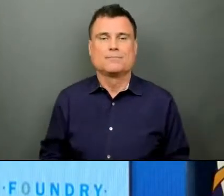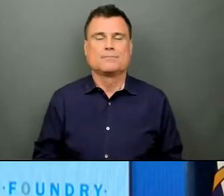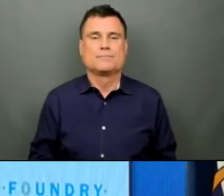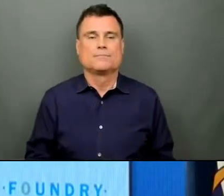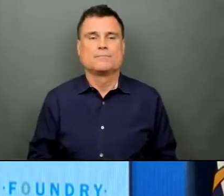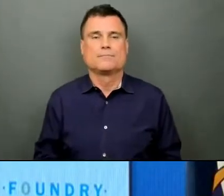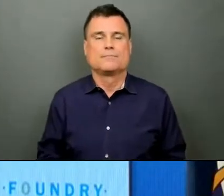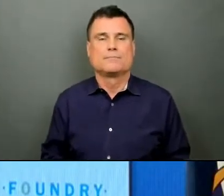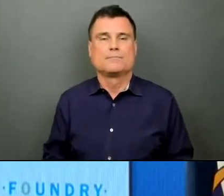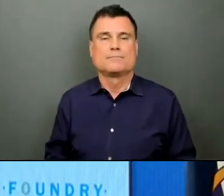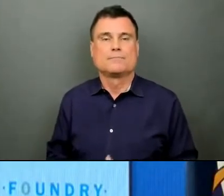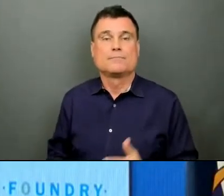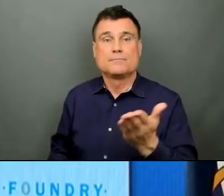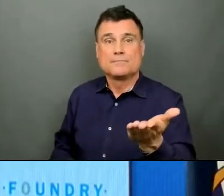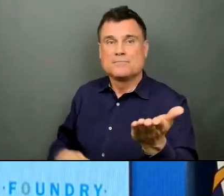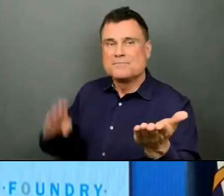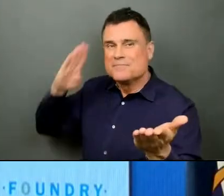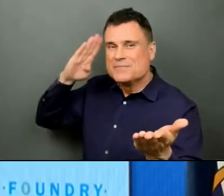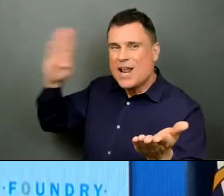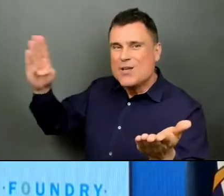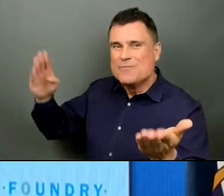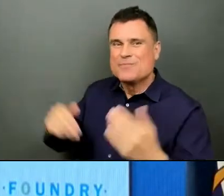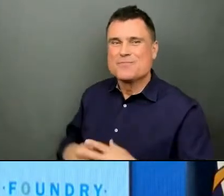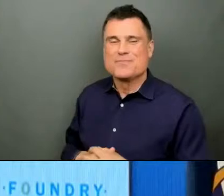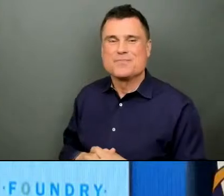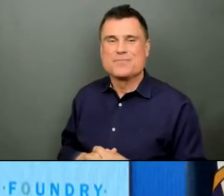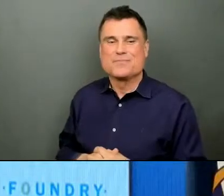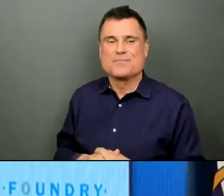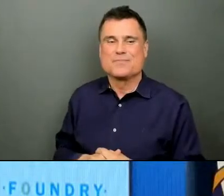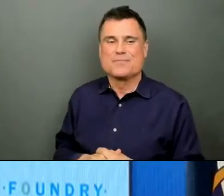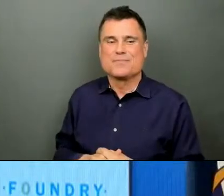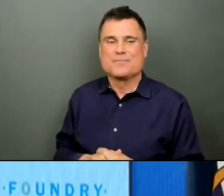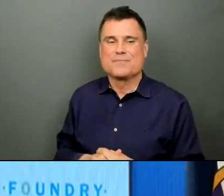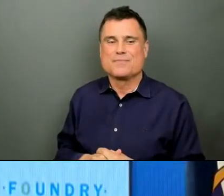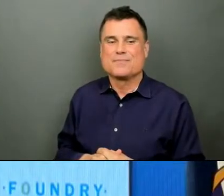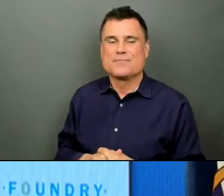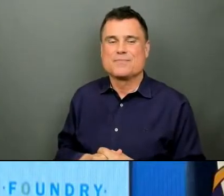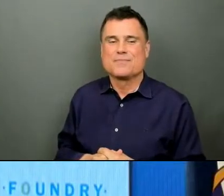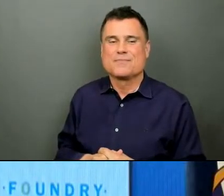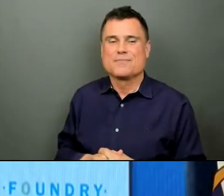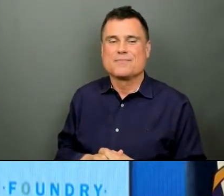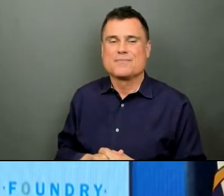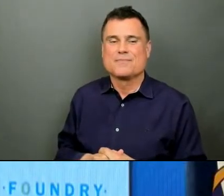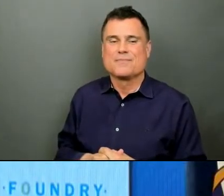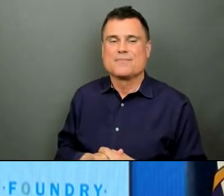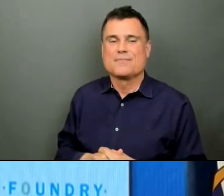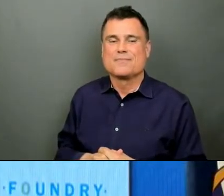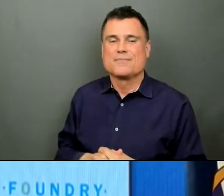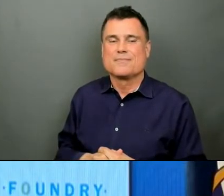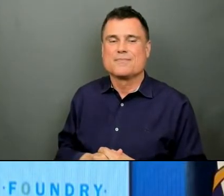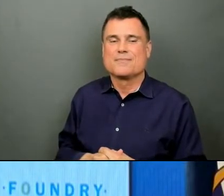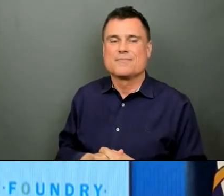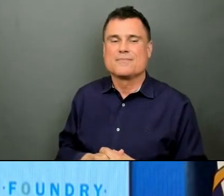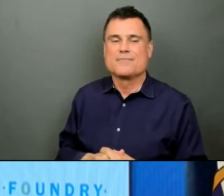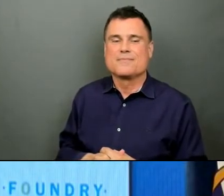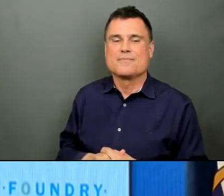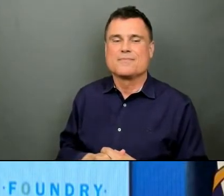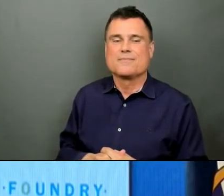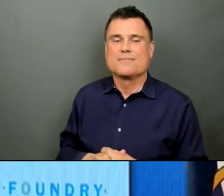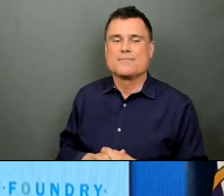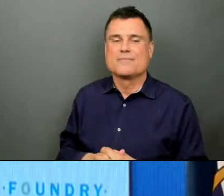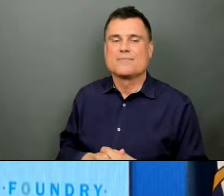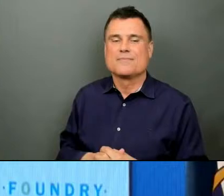Oh, hi. Thank you so much for taking my question. Minister, you mentioned a lot of illness at the beginning of your remarks